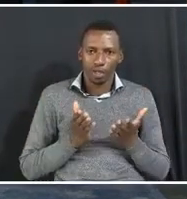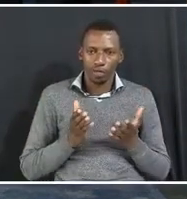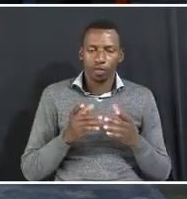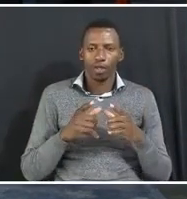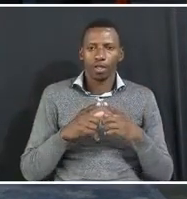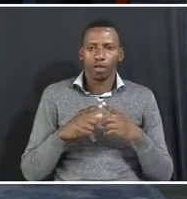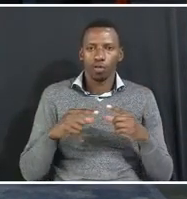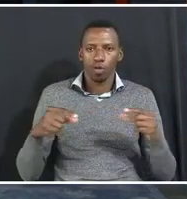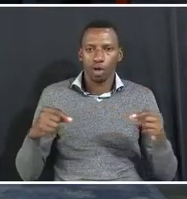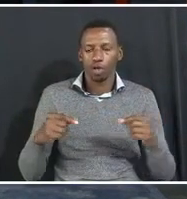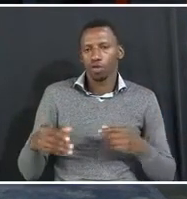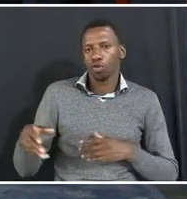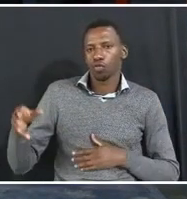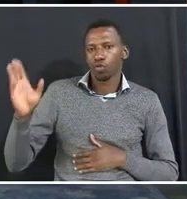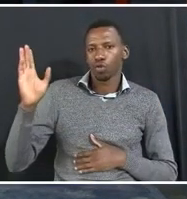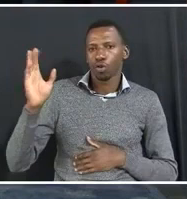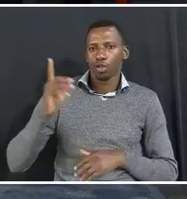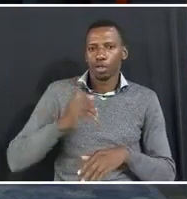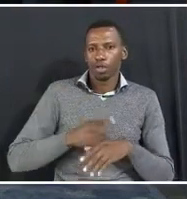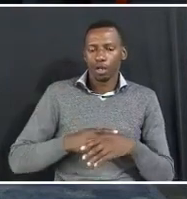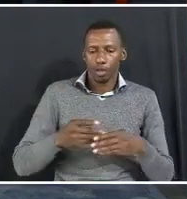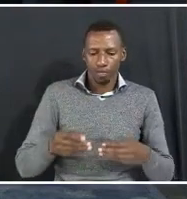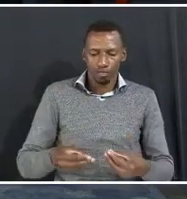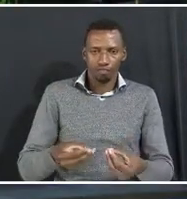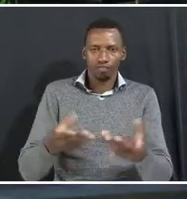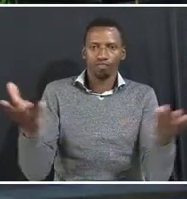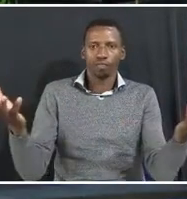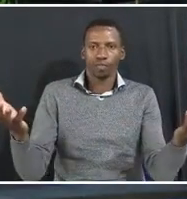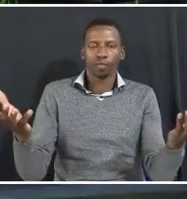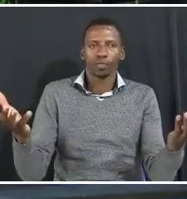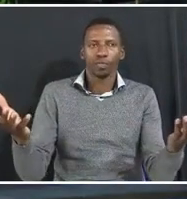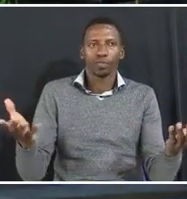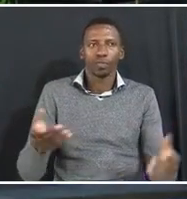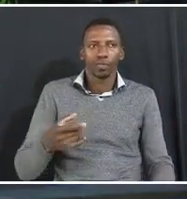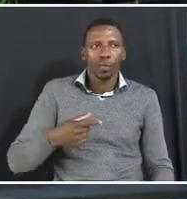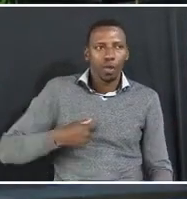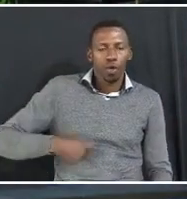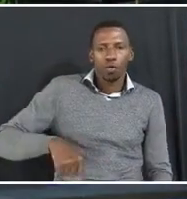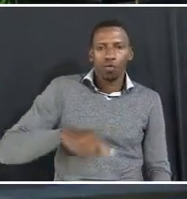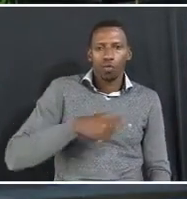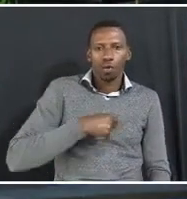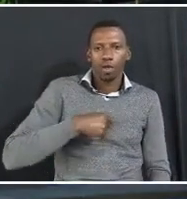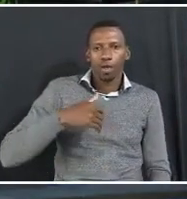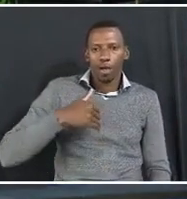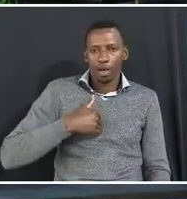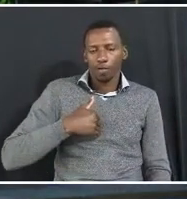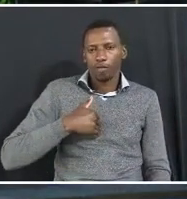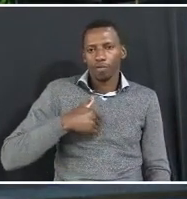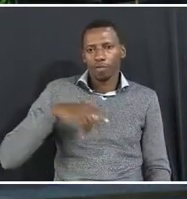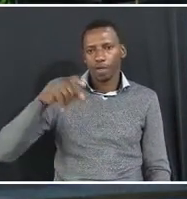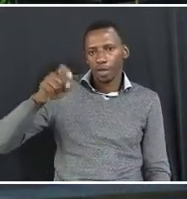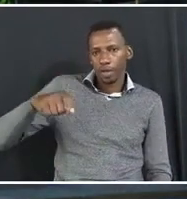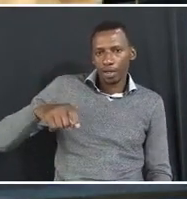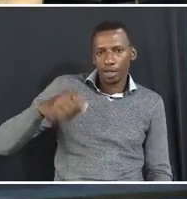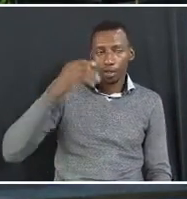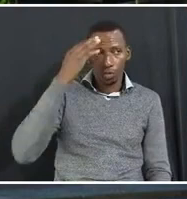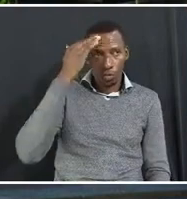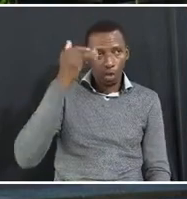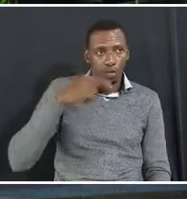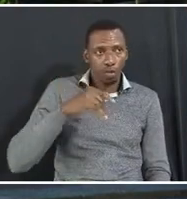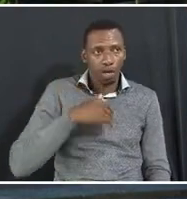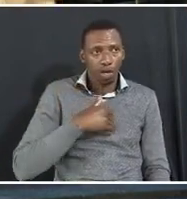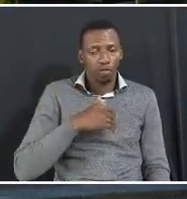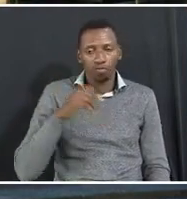when it is spoken to them. So we have needs, because we have children in the